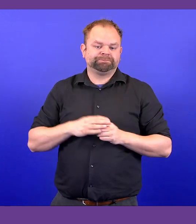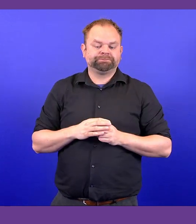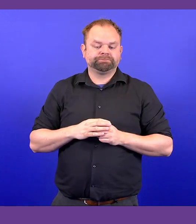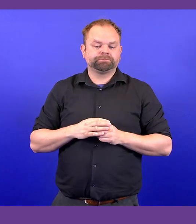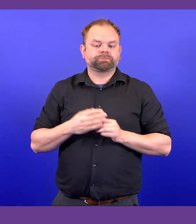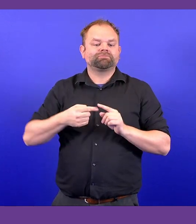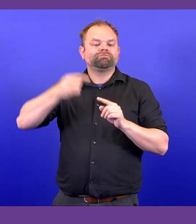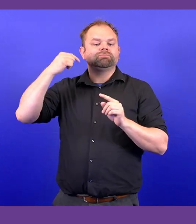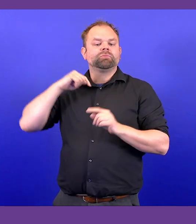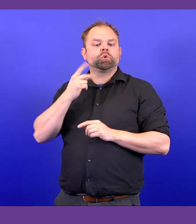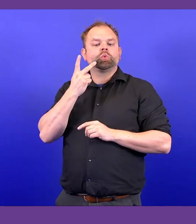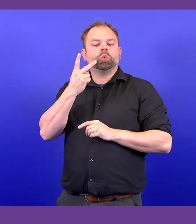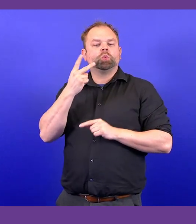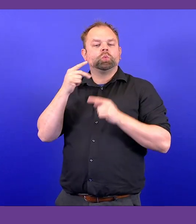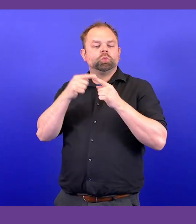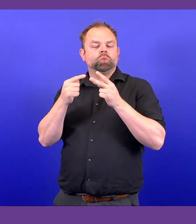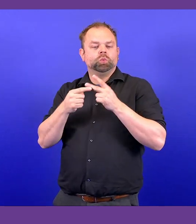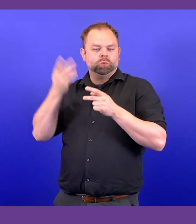we